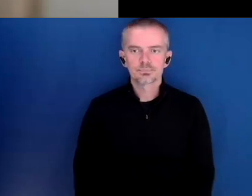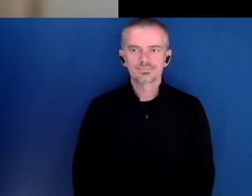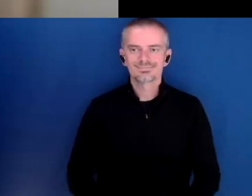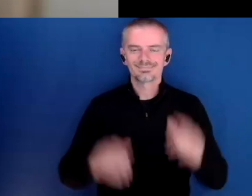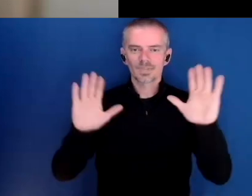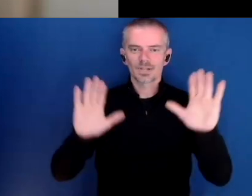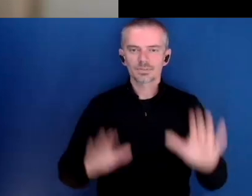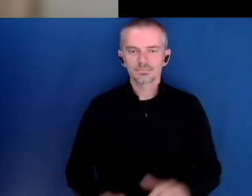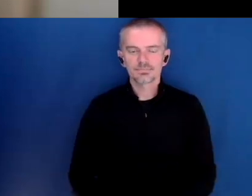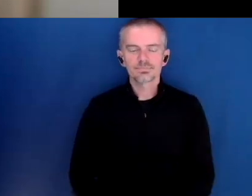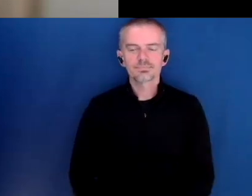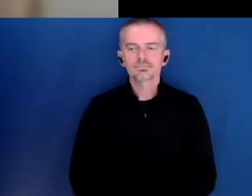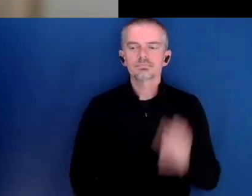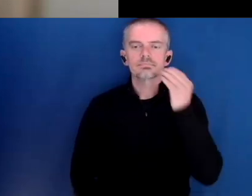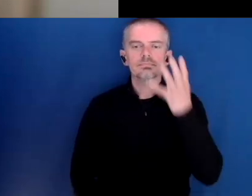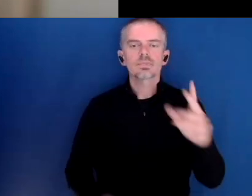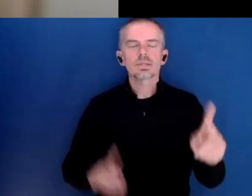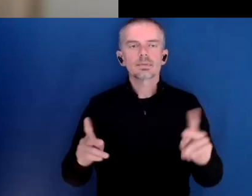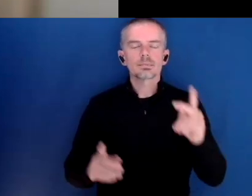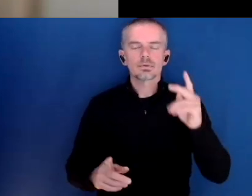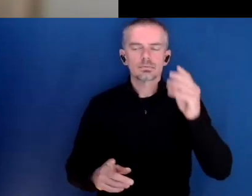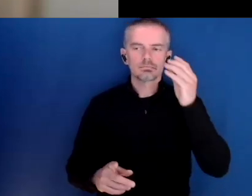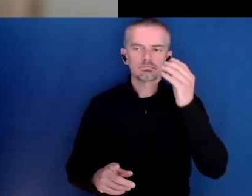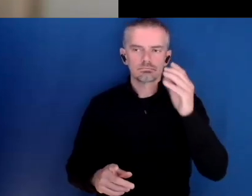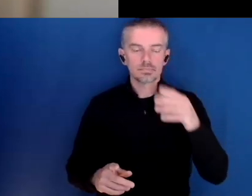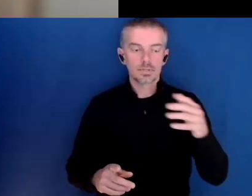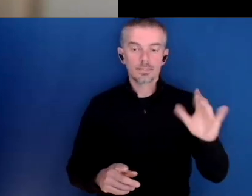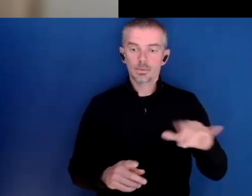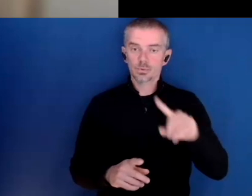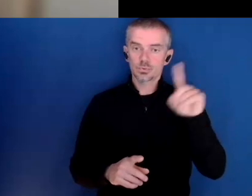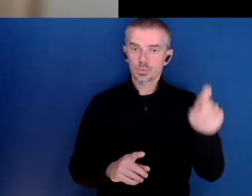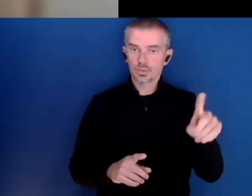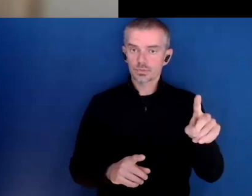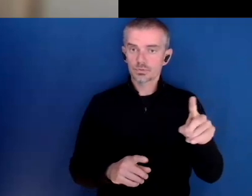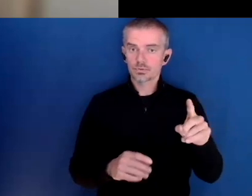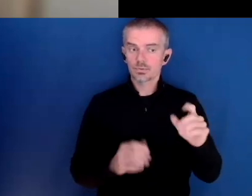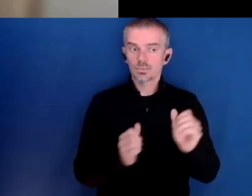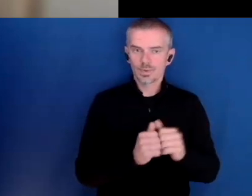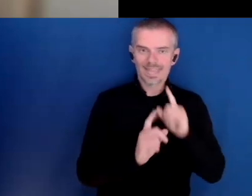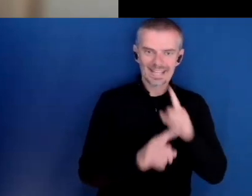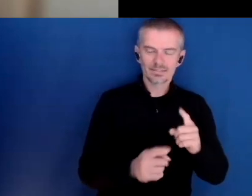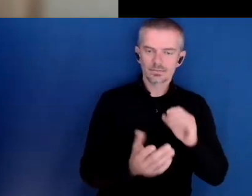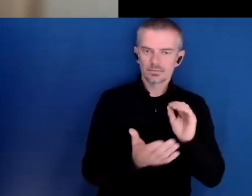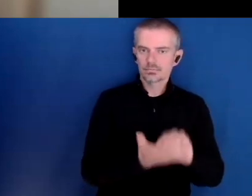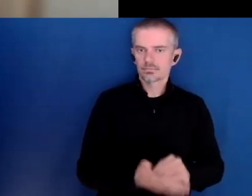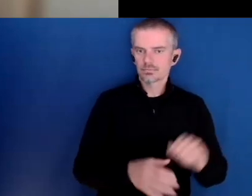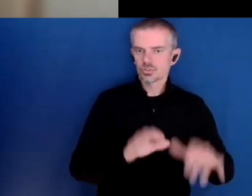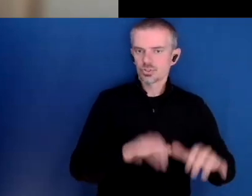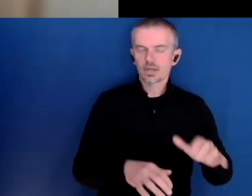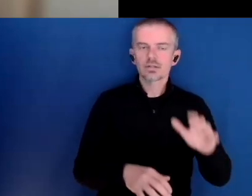Awesome. And just so folks know, we will be capturing these questions that have been answered in the chat, and we'll include